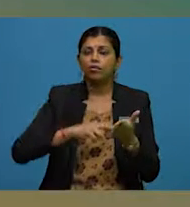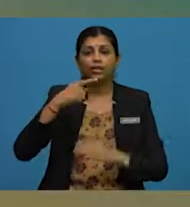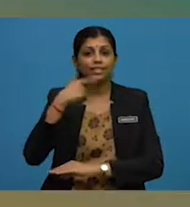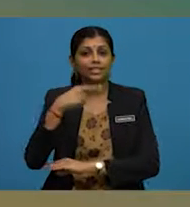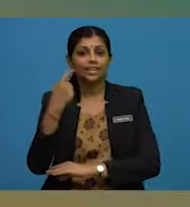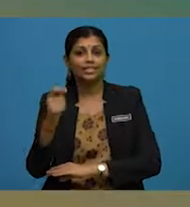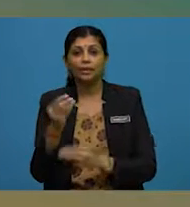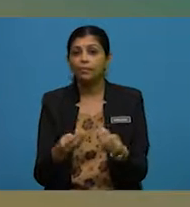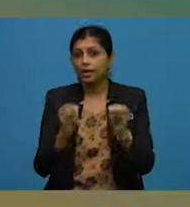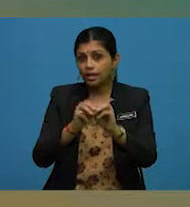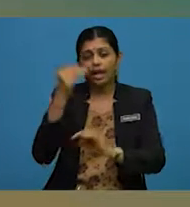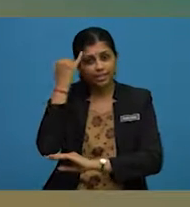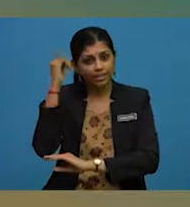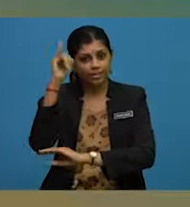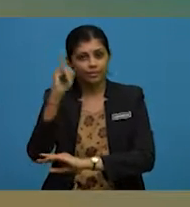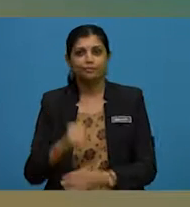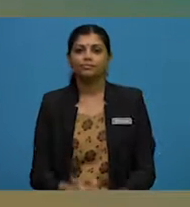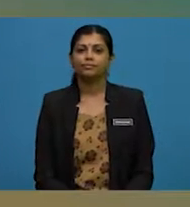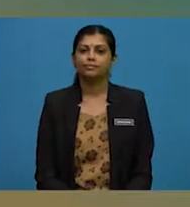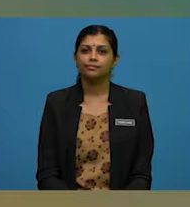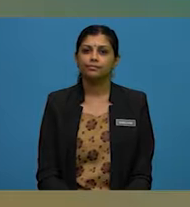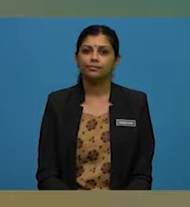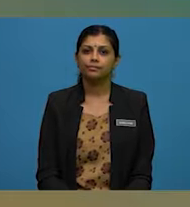main idea.